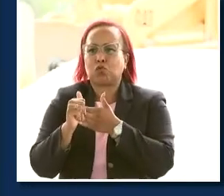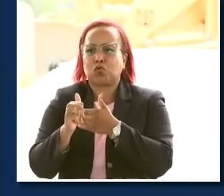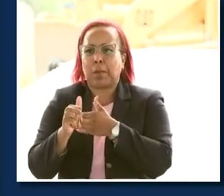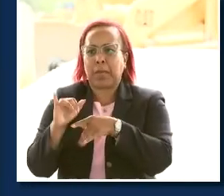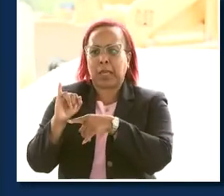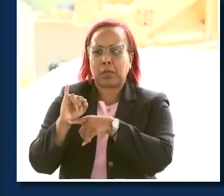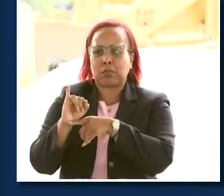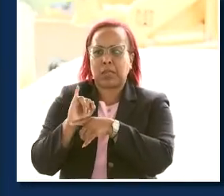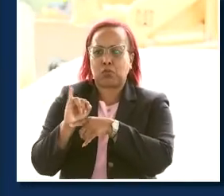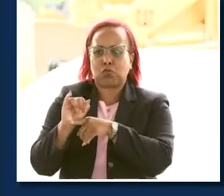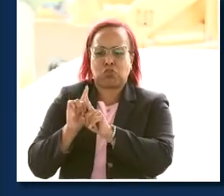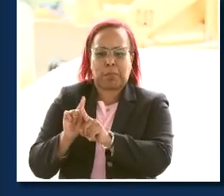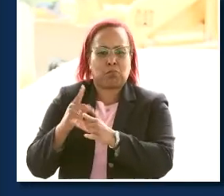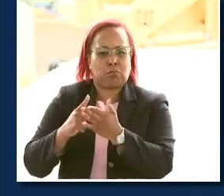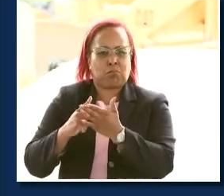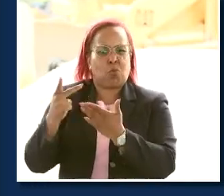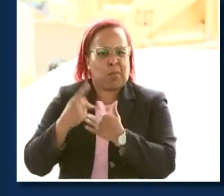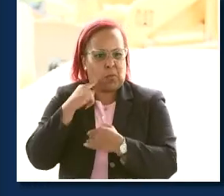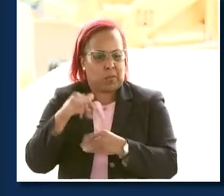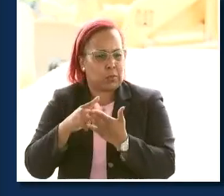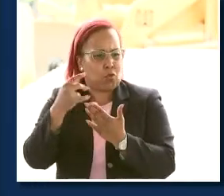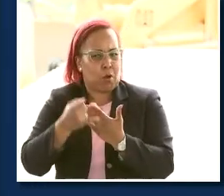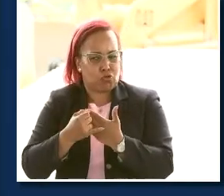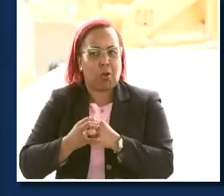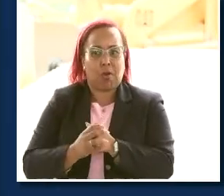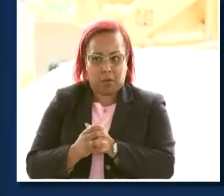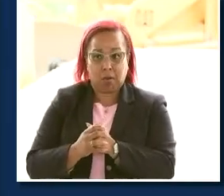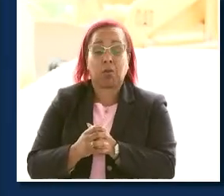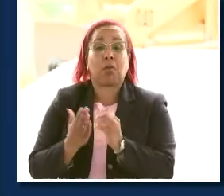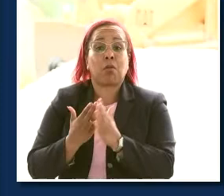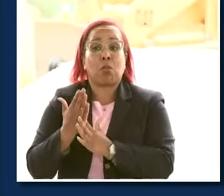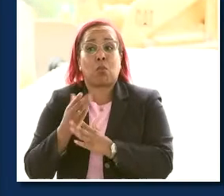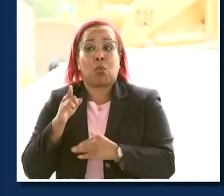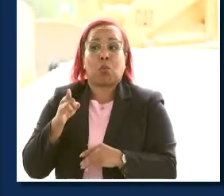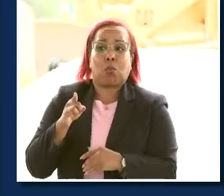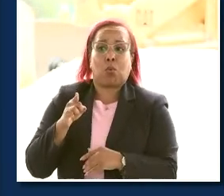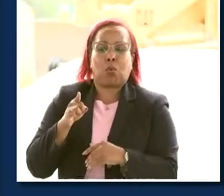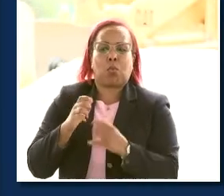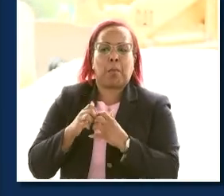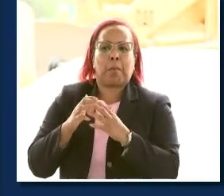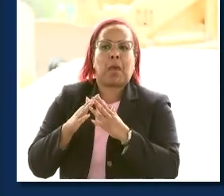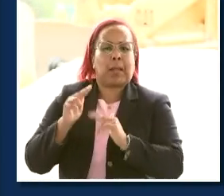internship program for this project through the Budding Builders program.